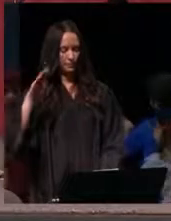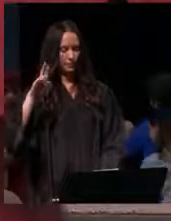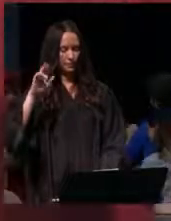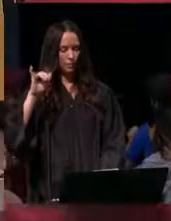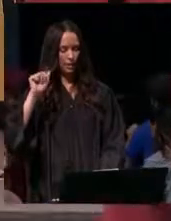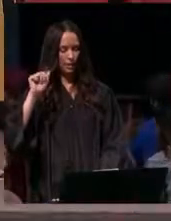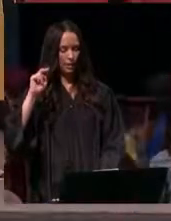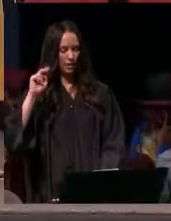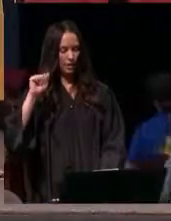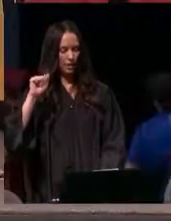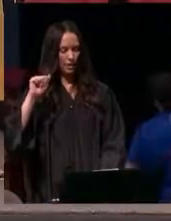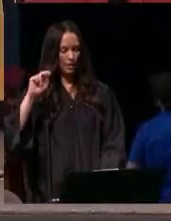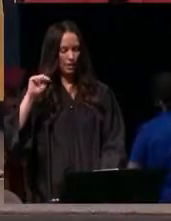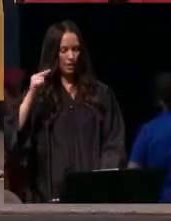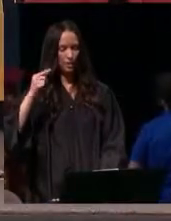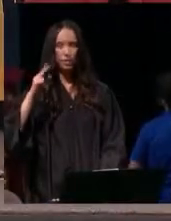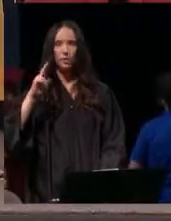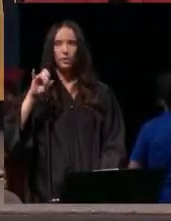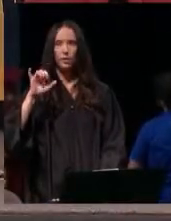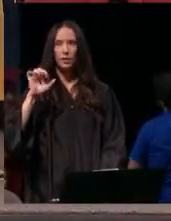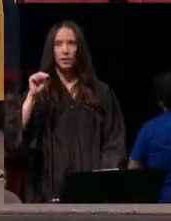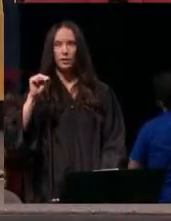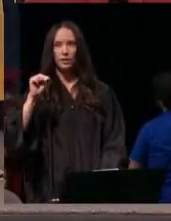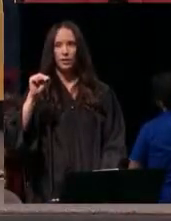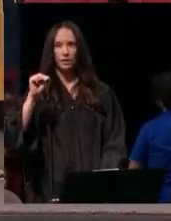Brianna Nguyen.